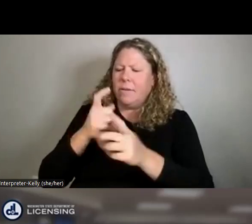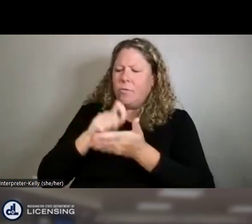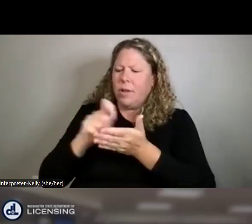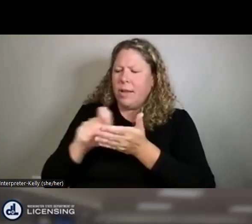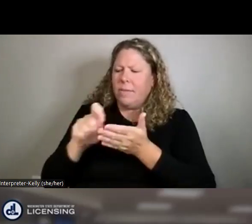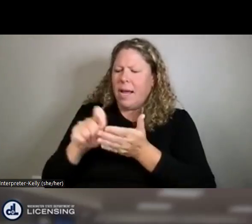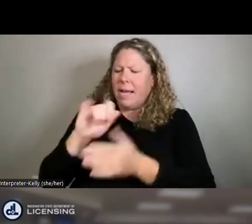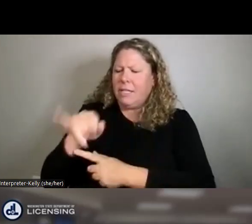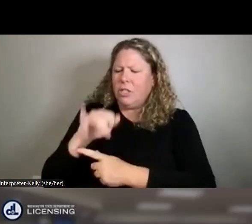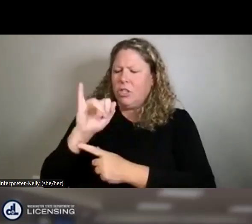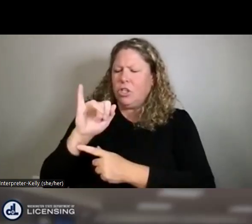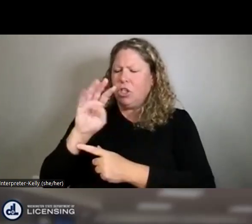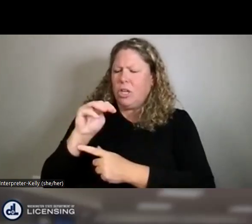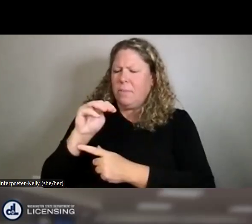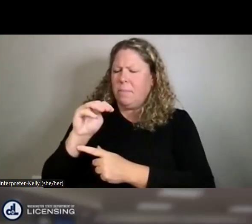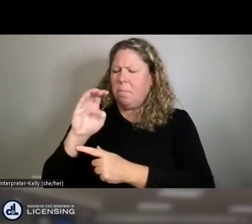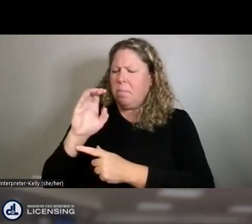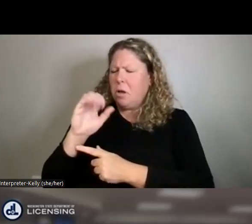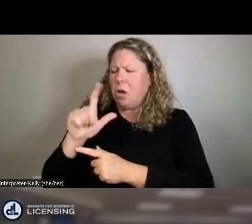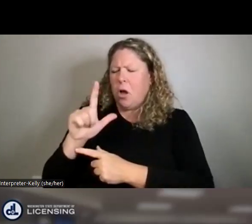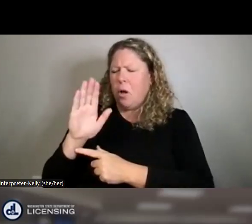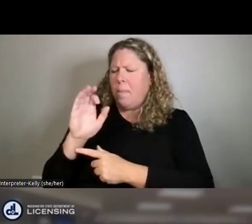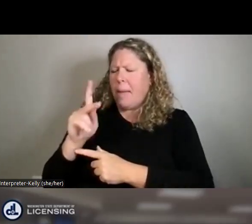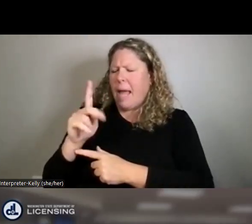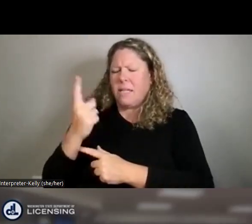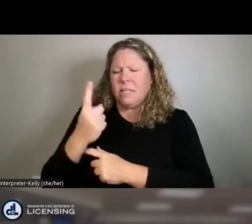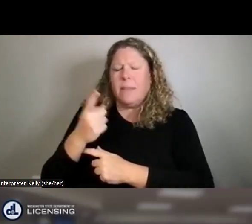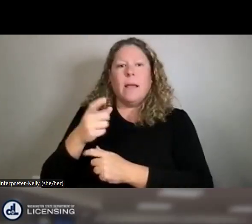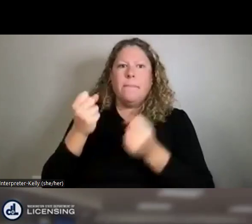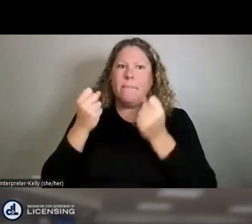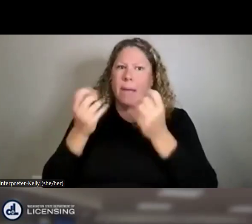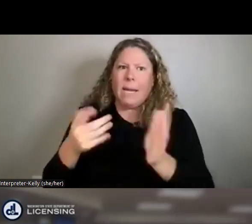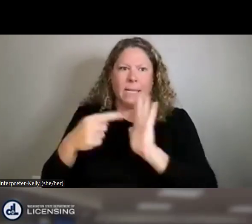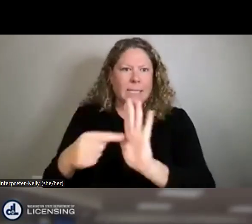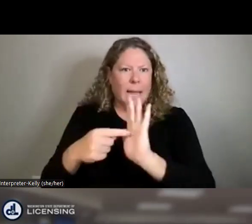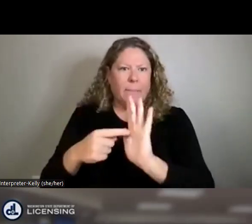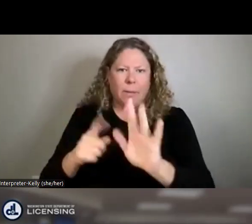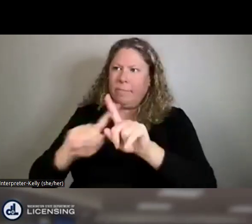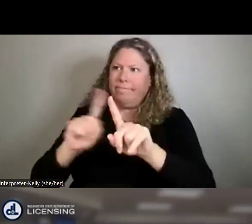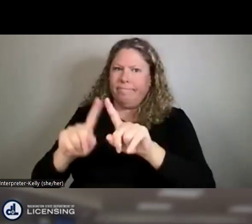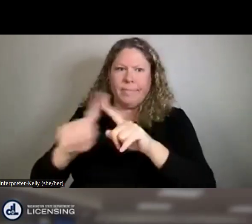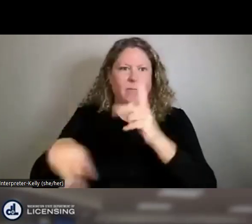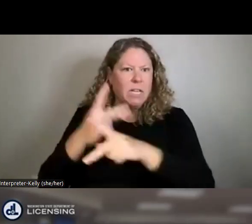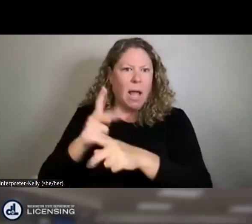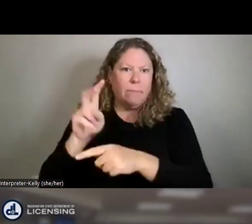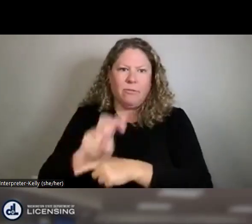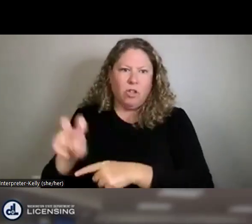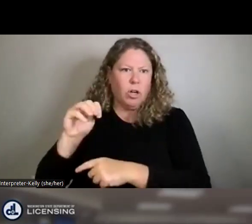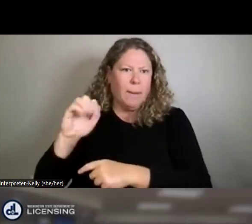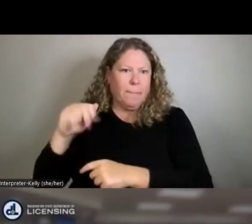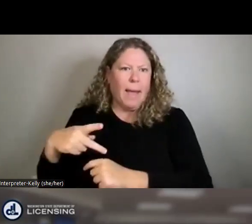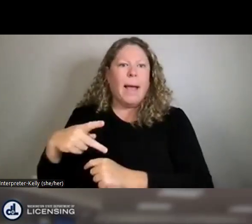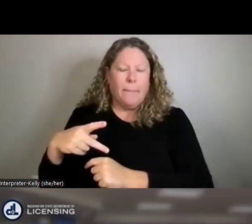that. And it has dozens and dozens of examples of different journey maps that